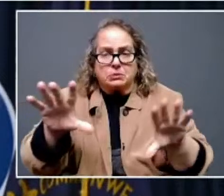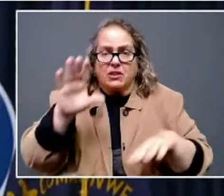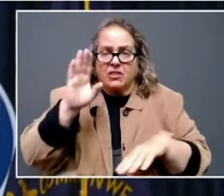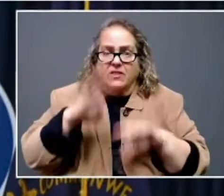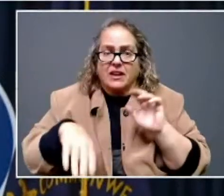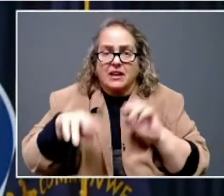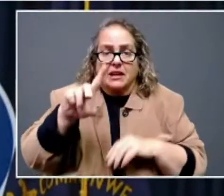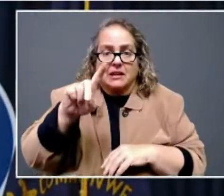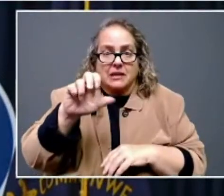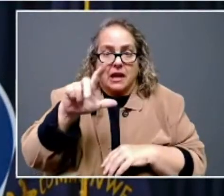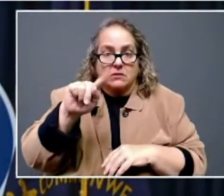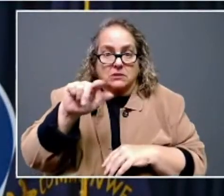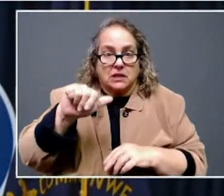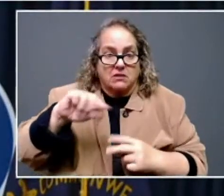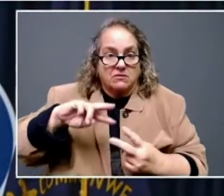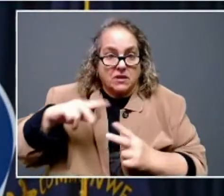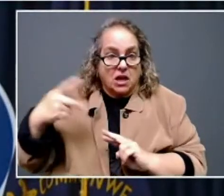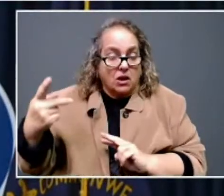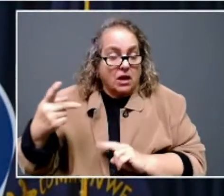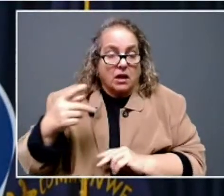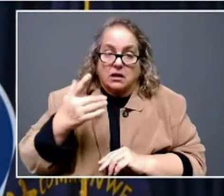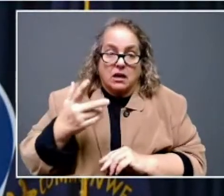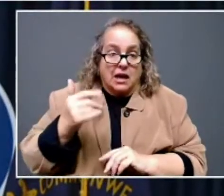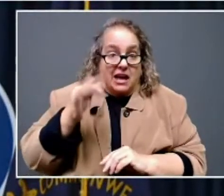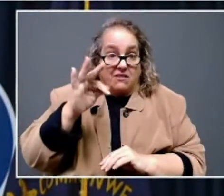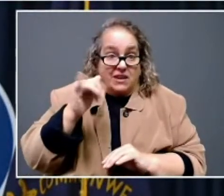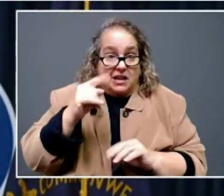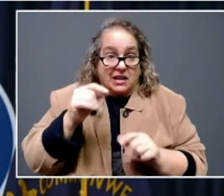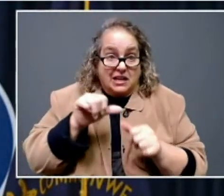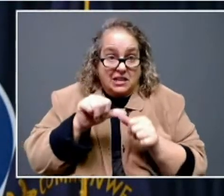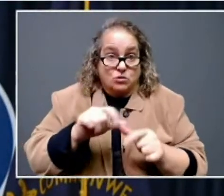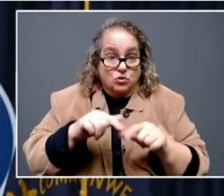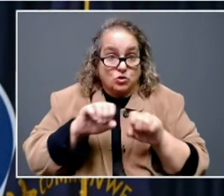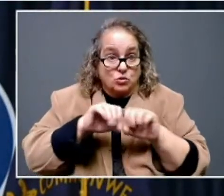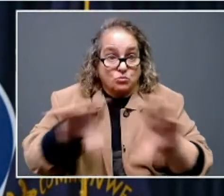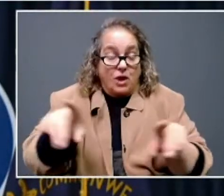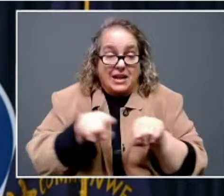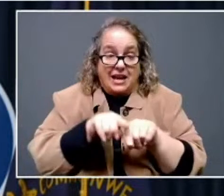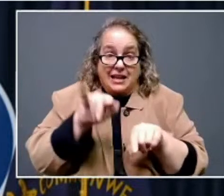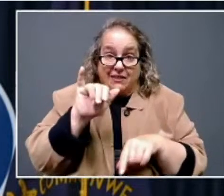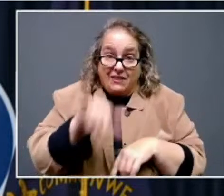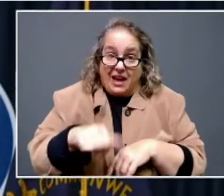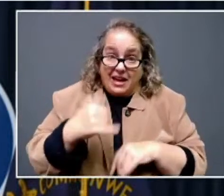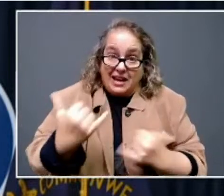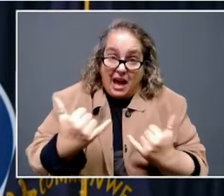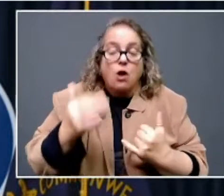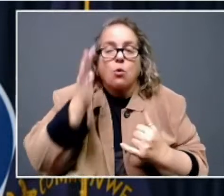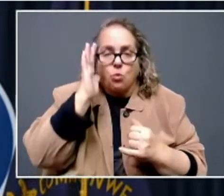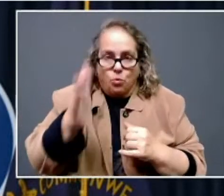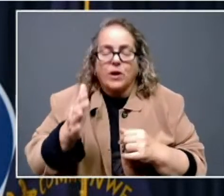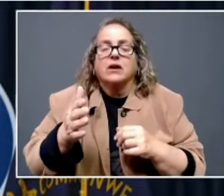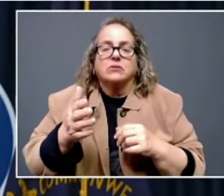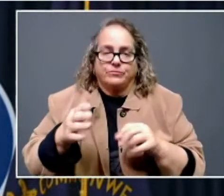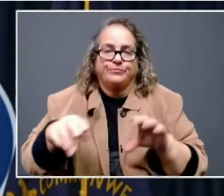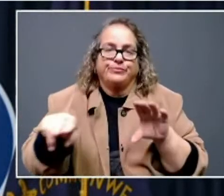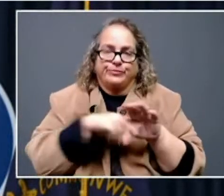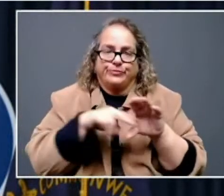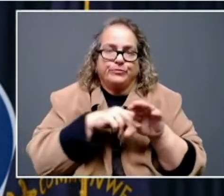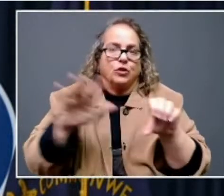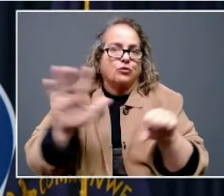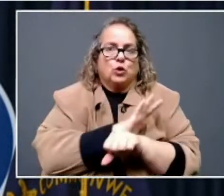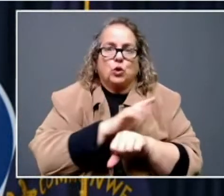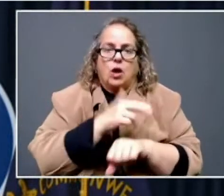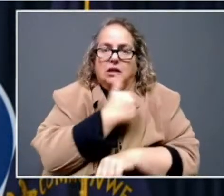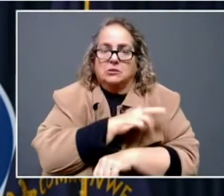rate we're seeing, it is certainly going to fill up our hospitals. For those that think it's just the common cold, when we show